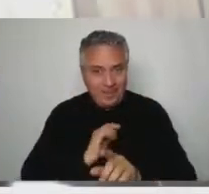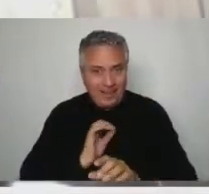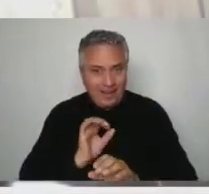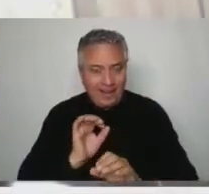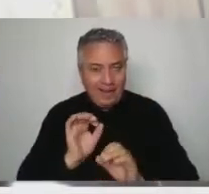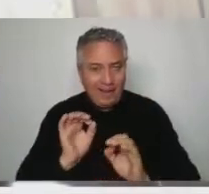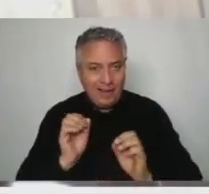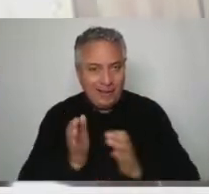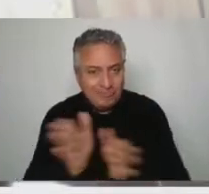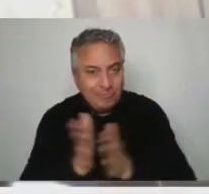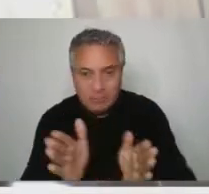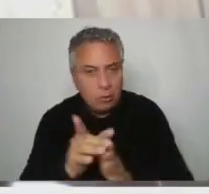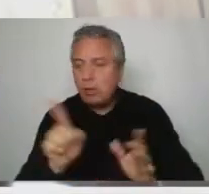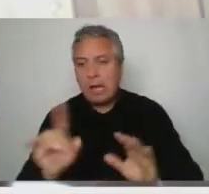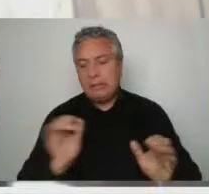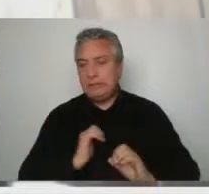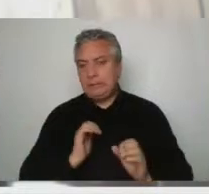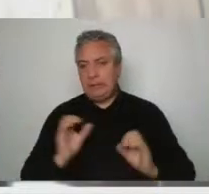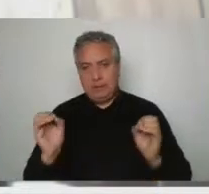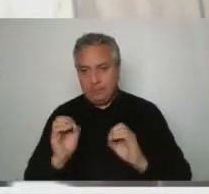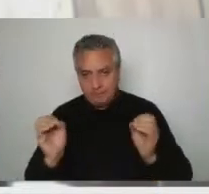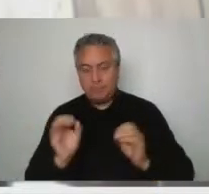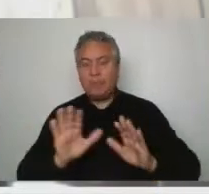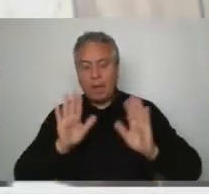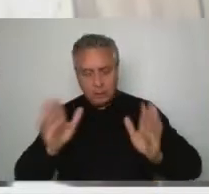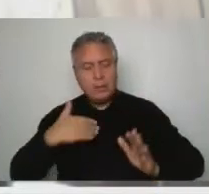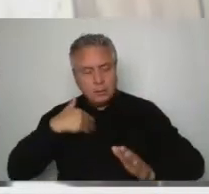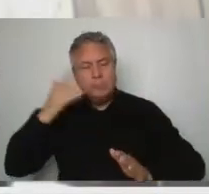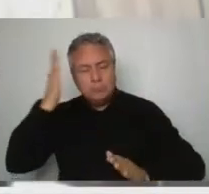to bear that in mind.